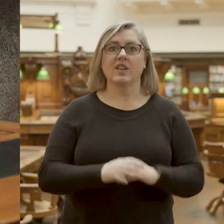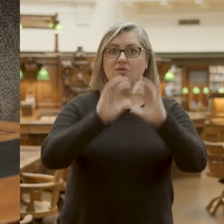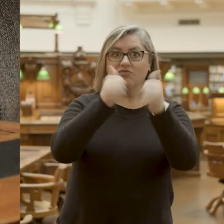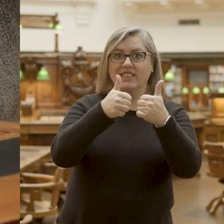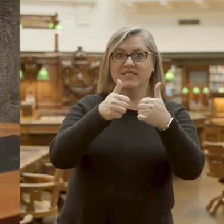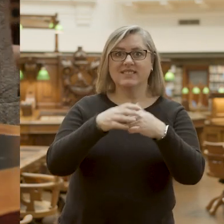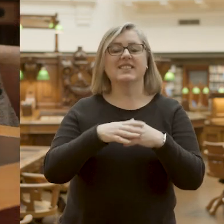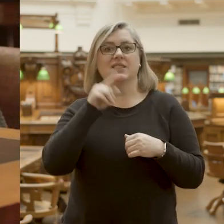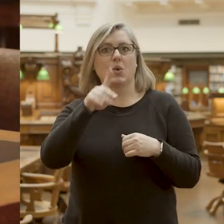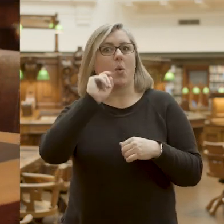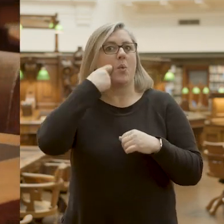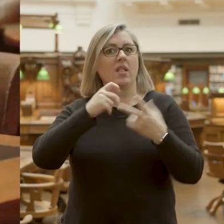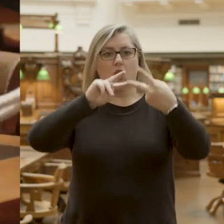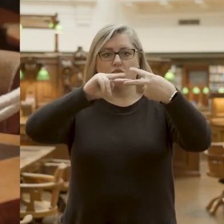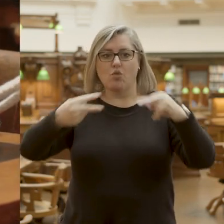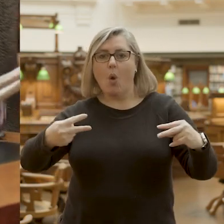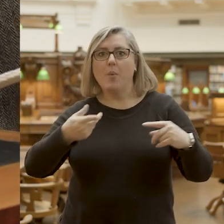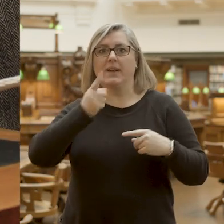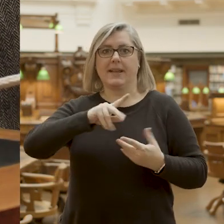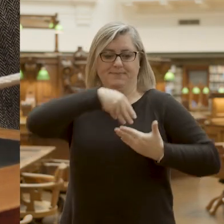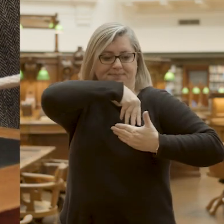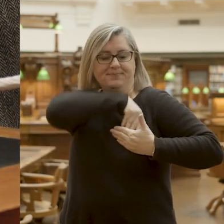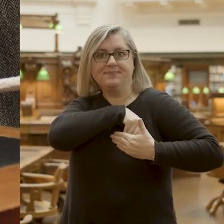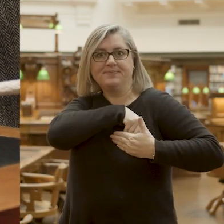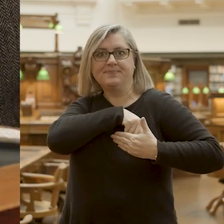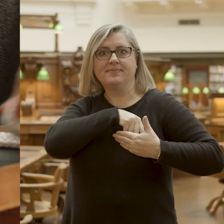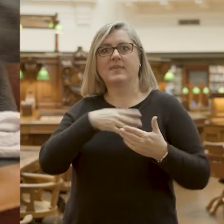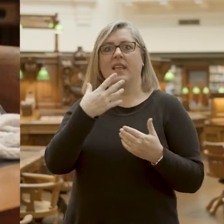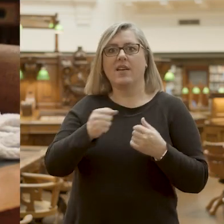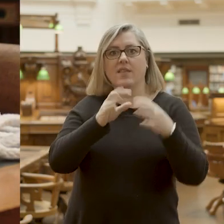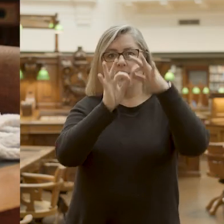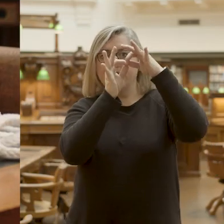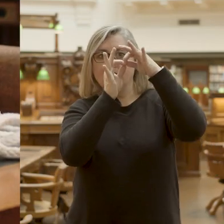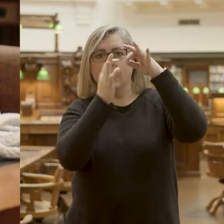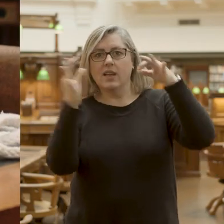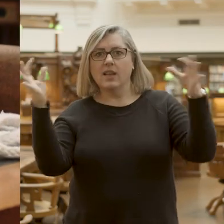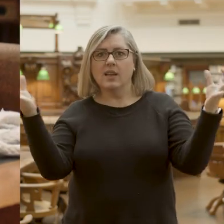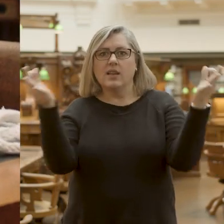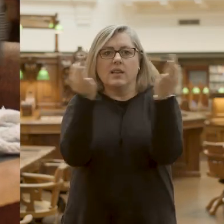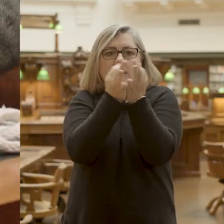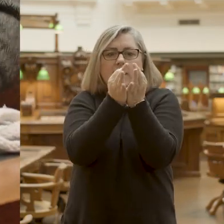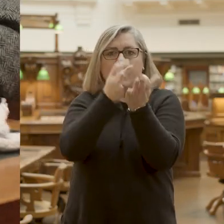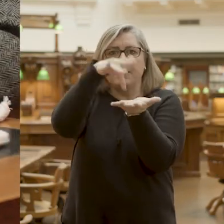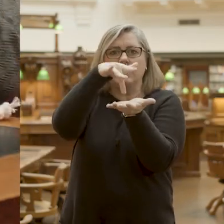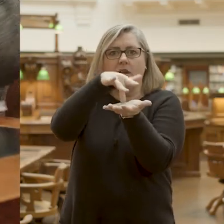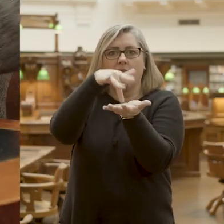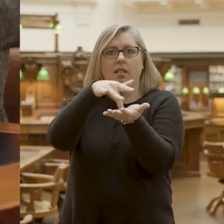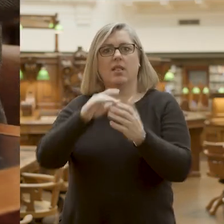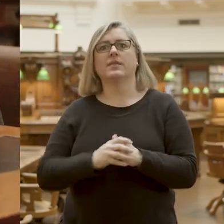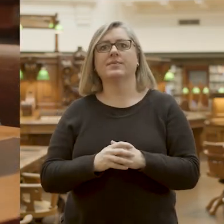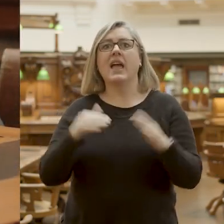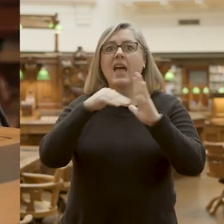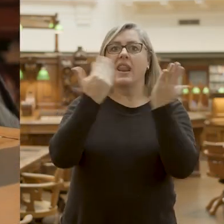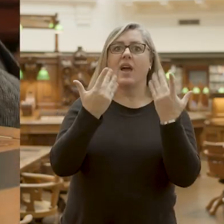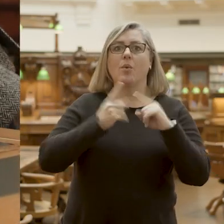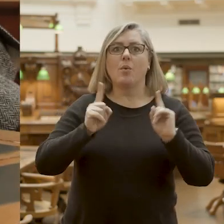Great. So we've got our rope and we've got our pocket squares. Slide those into the middle like that. Now, what we need to do